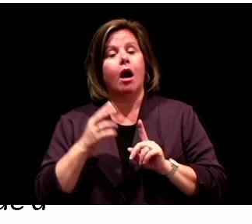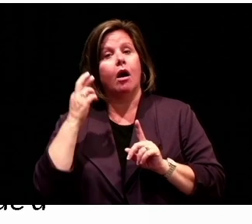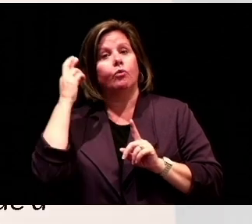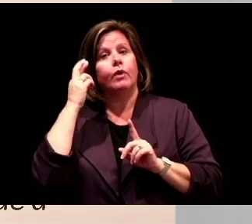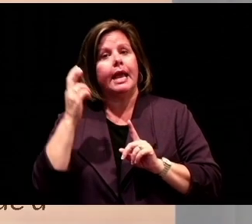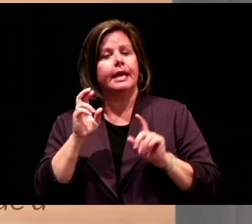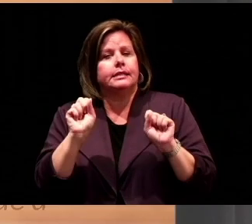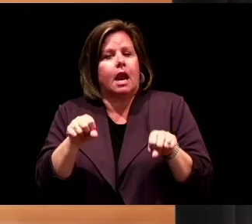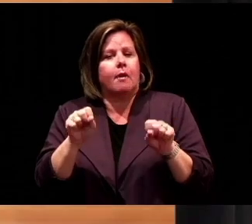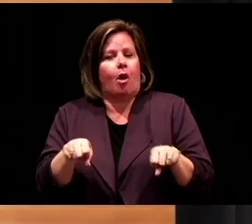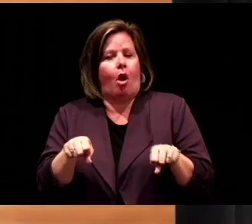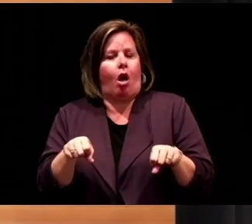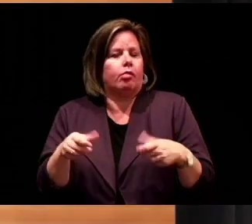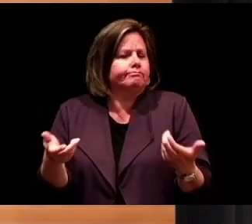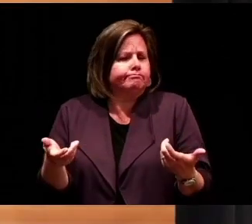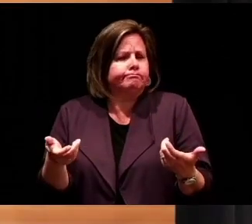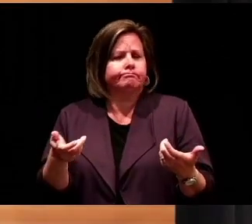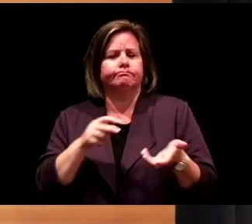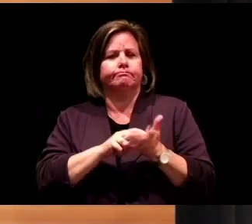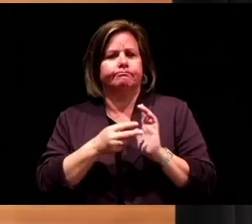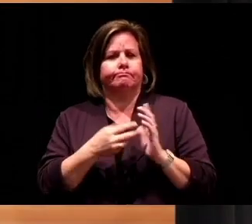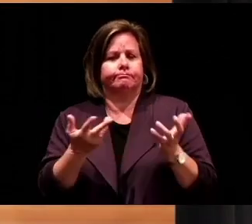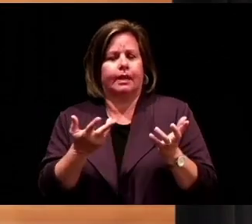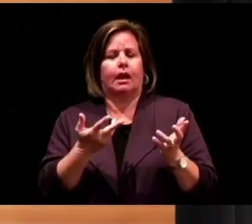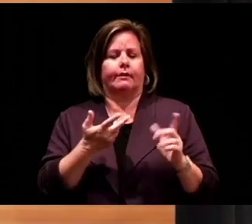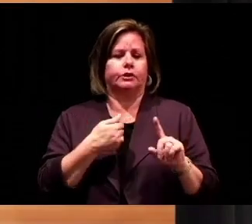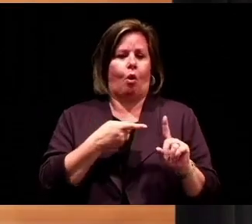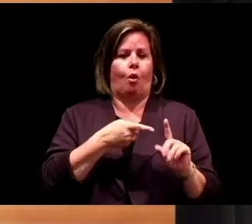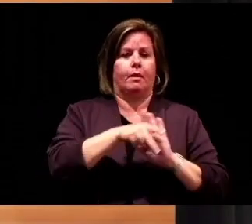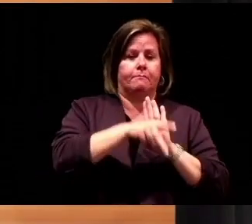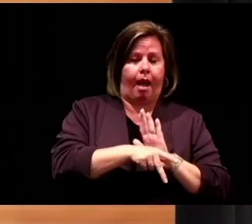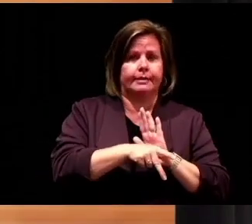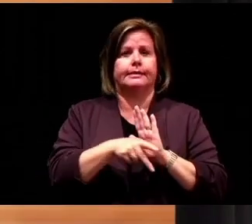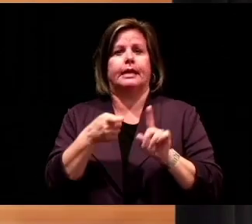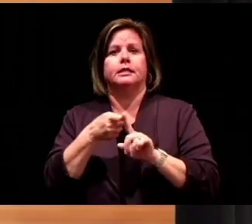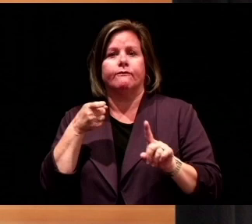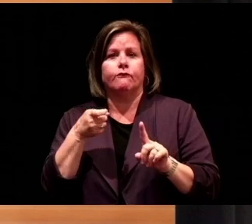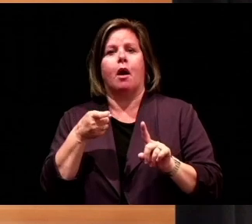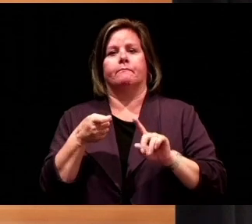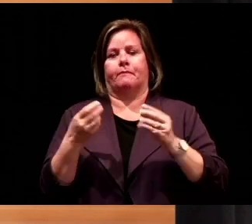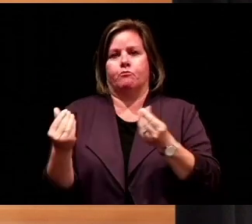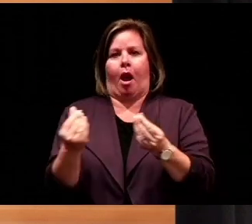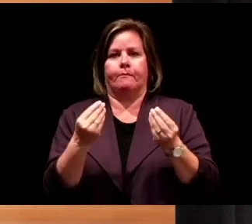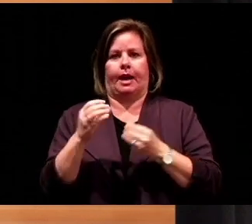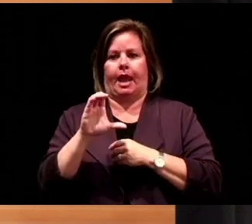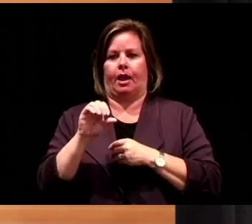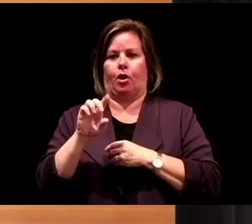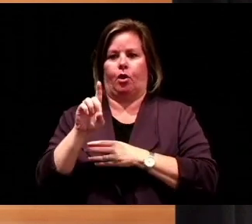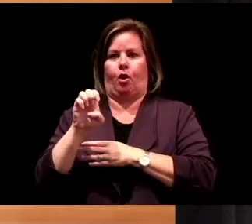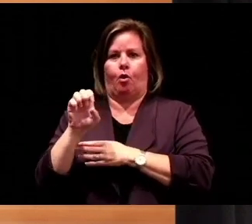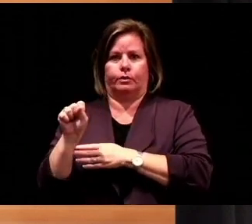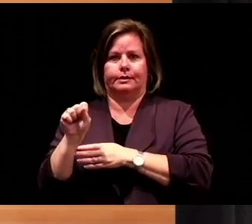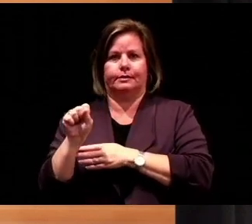any of those things, which again, I'll talk about in just a minute. But these are all very real policies that have a